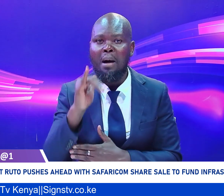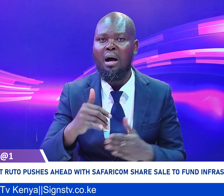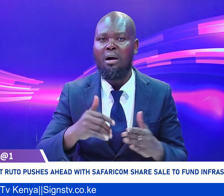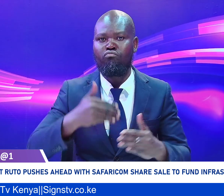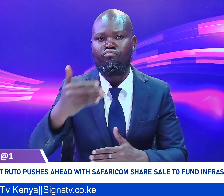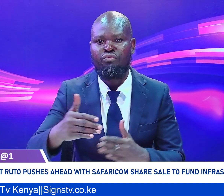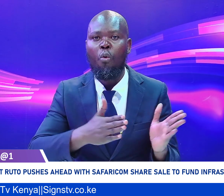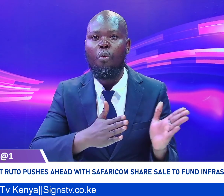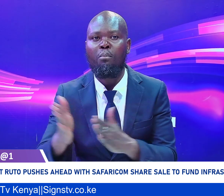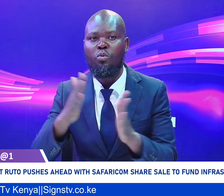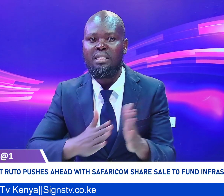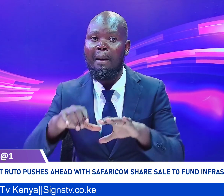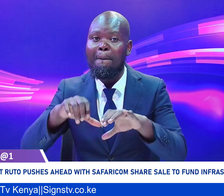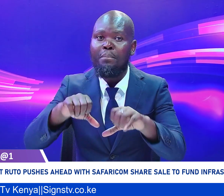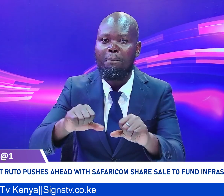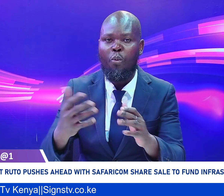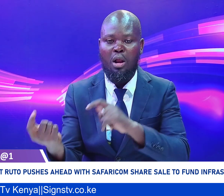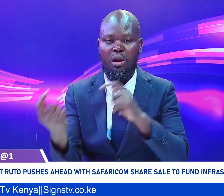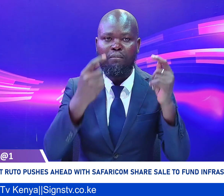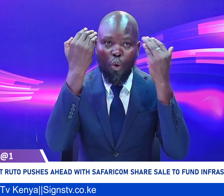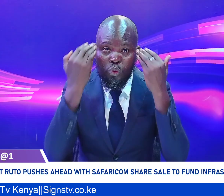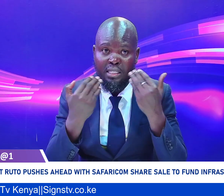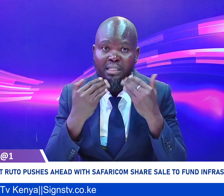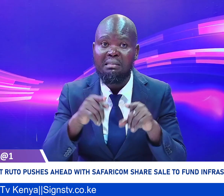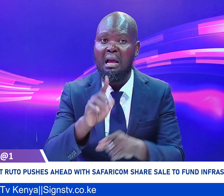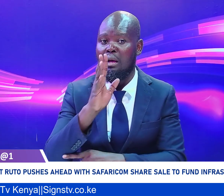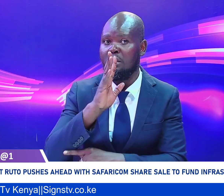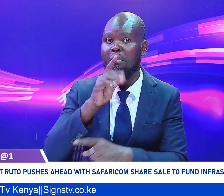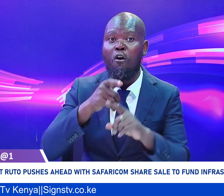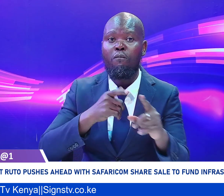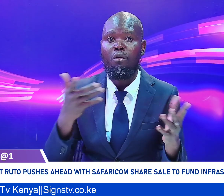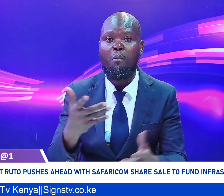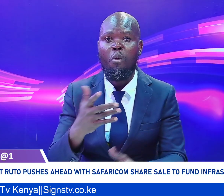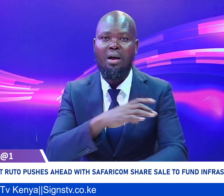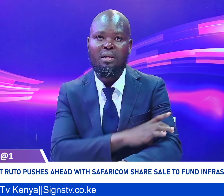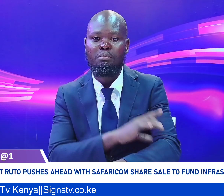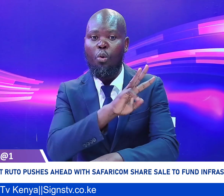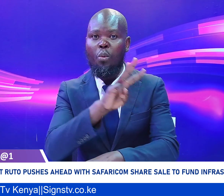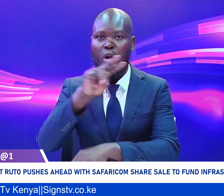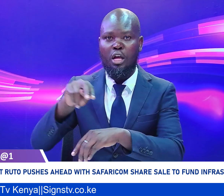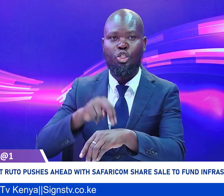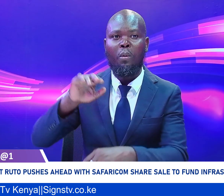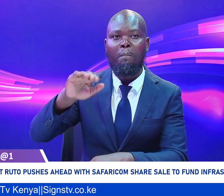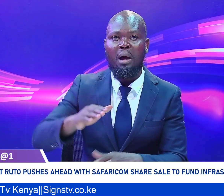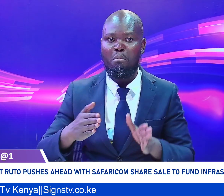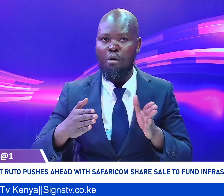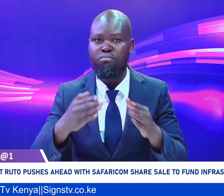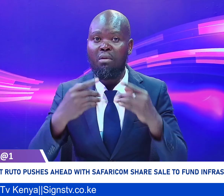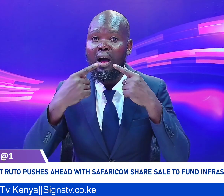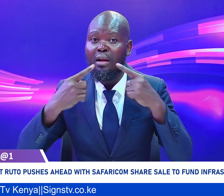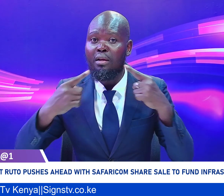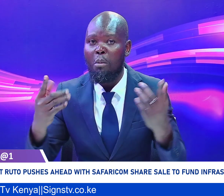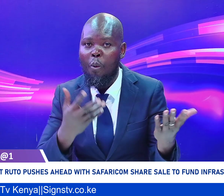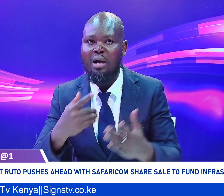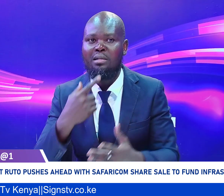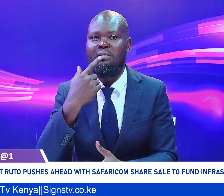block the transaction in court. Speaking from Savo West National Park, President Ruto announced an